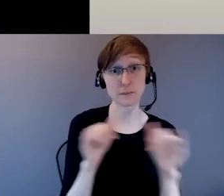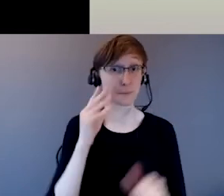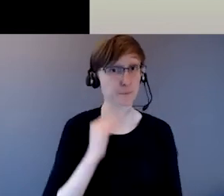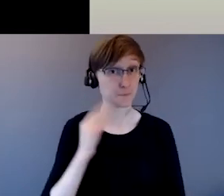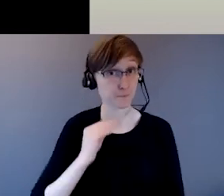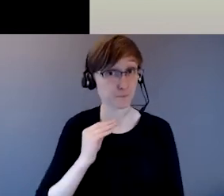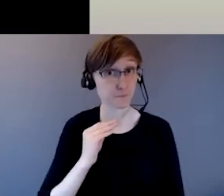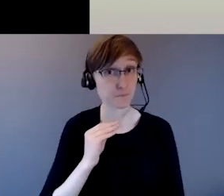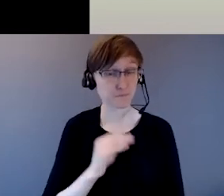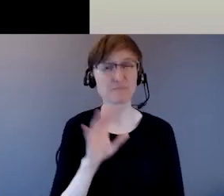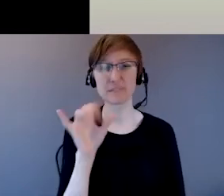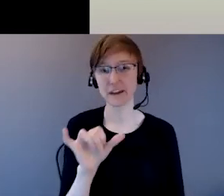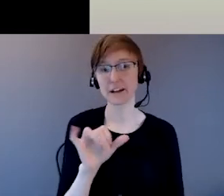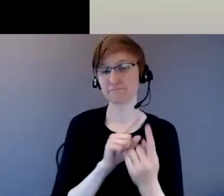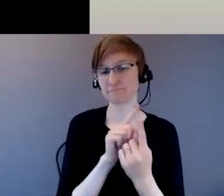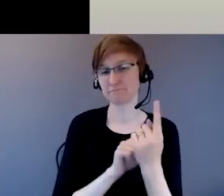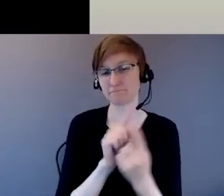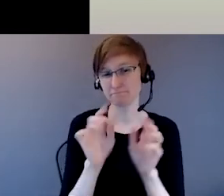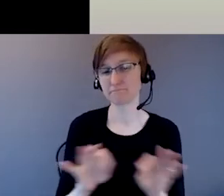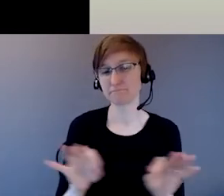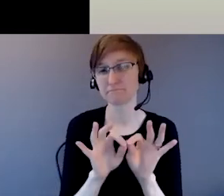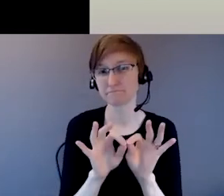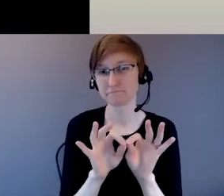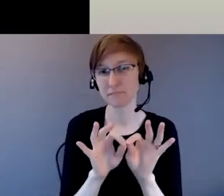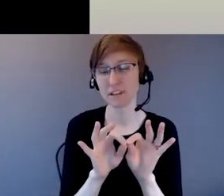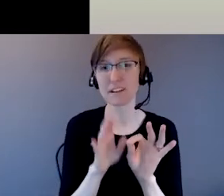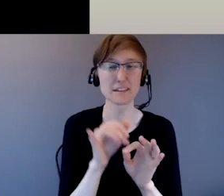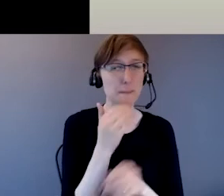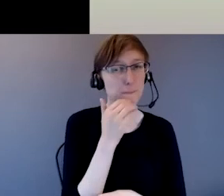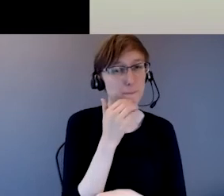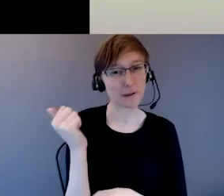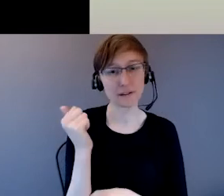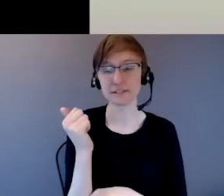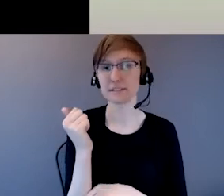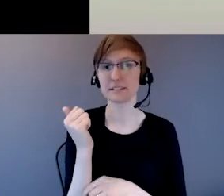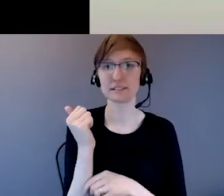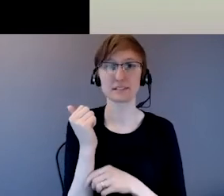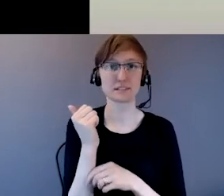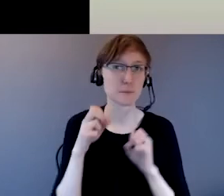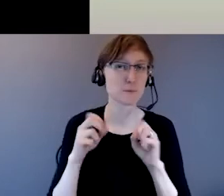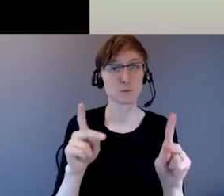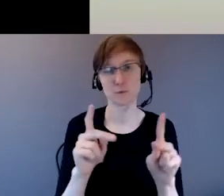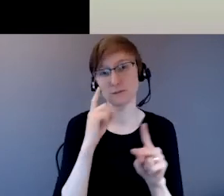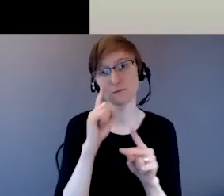in. It is the best model of experiential learning in any circumstance.